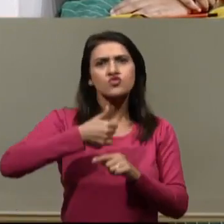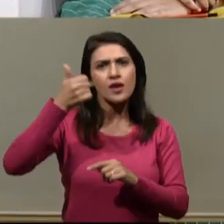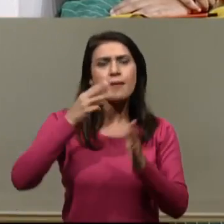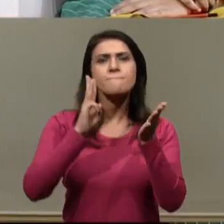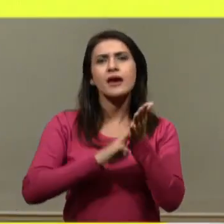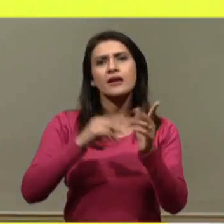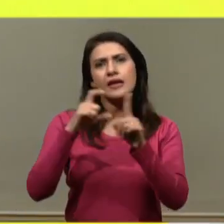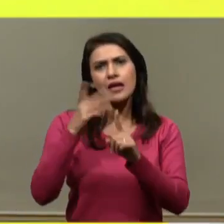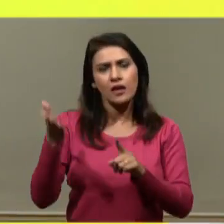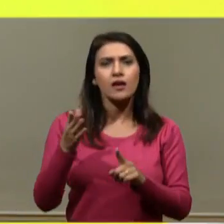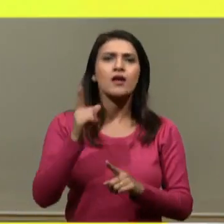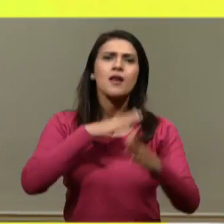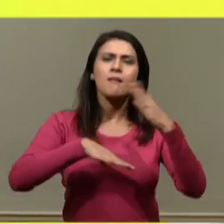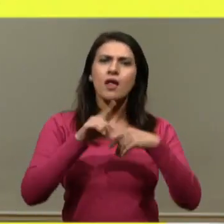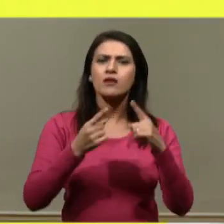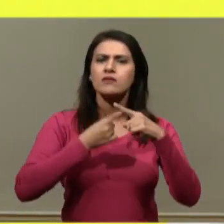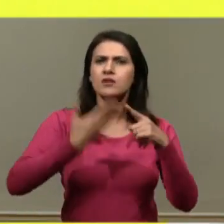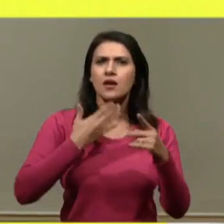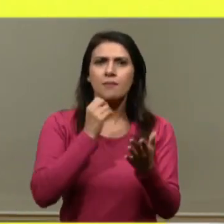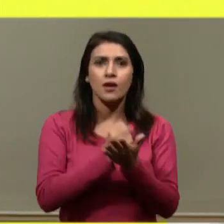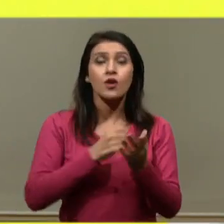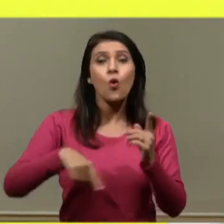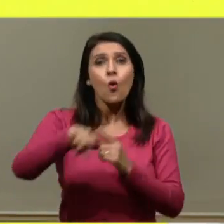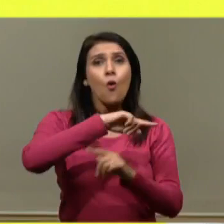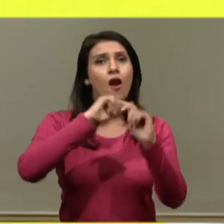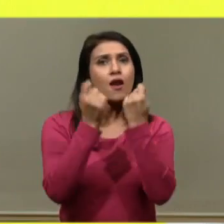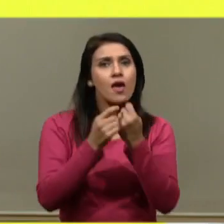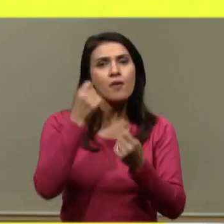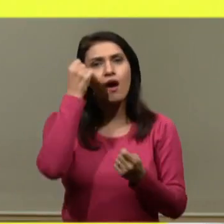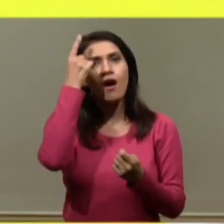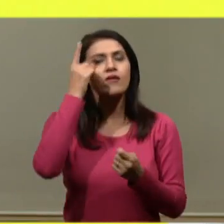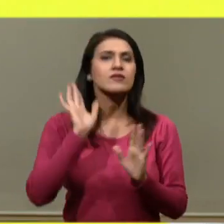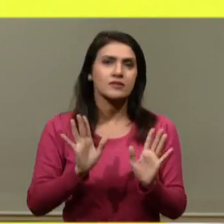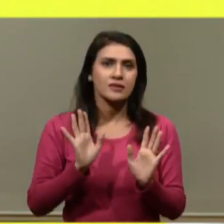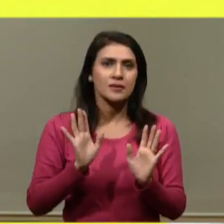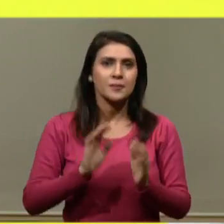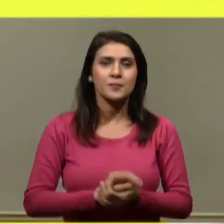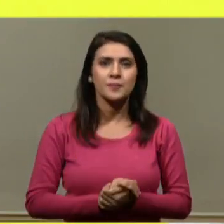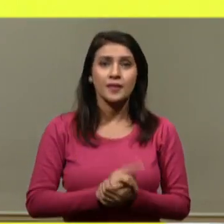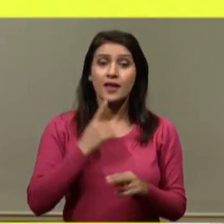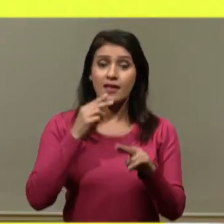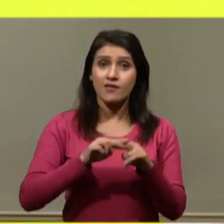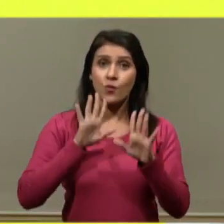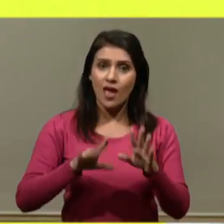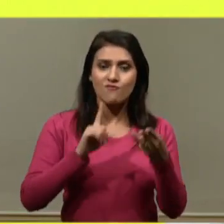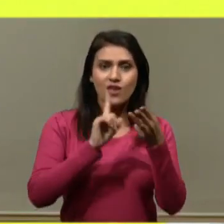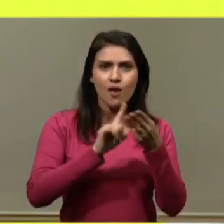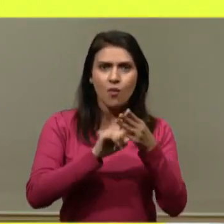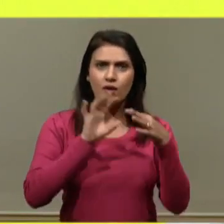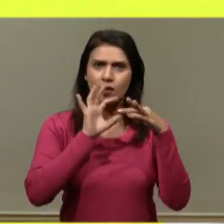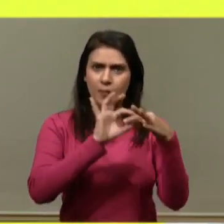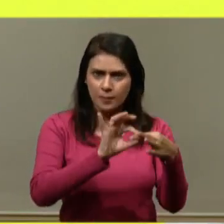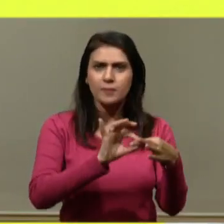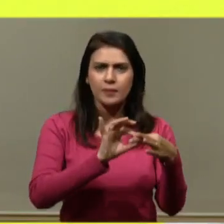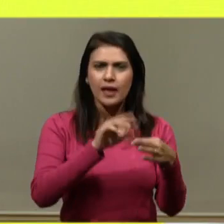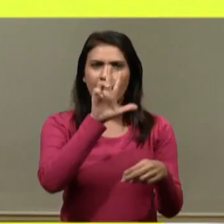director and the leadership team has totally understood it and has bought into it. But if we have an employee base, total base